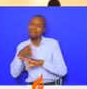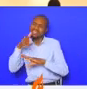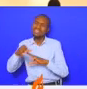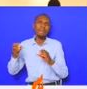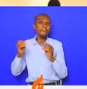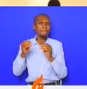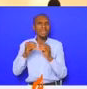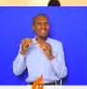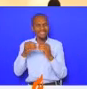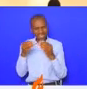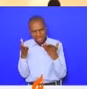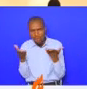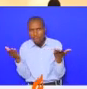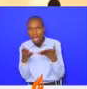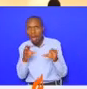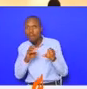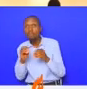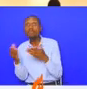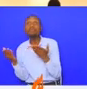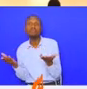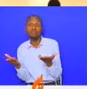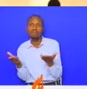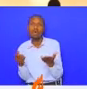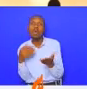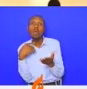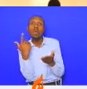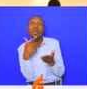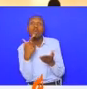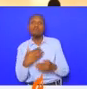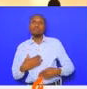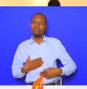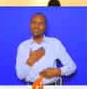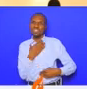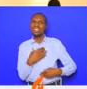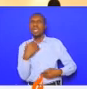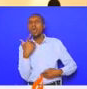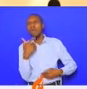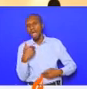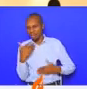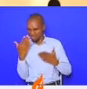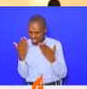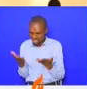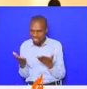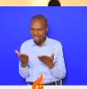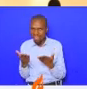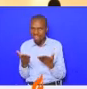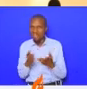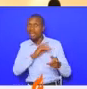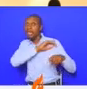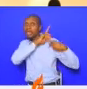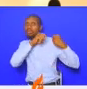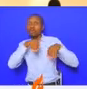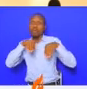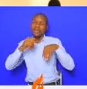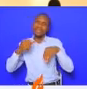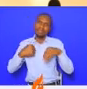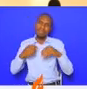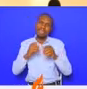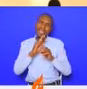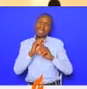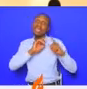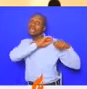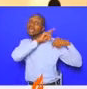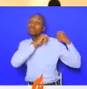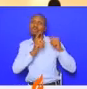after this counter-assembly? Whose fisters will be, Mr. Speaker? History is awaiting us, and history,